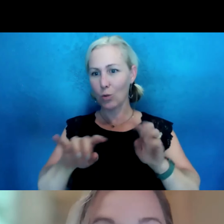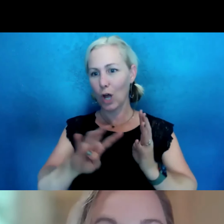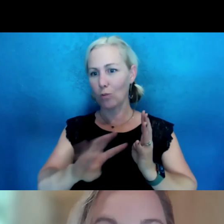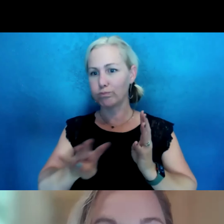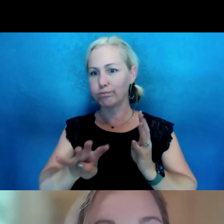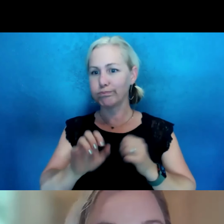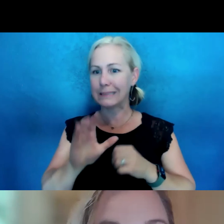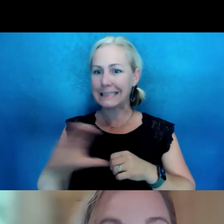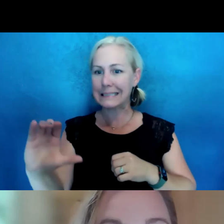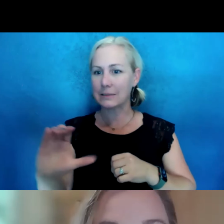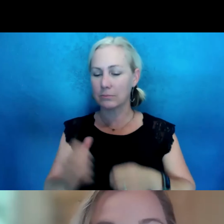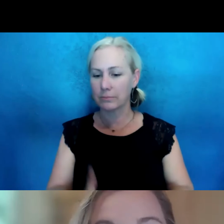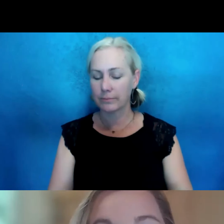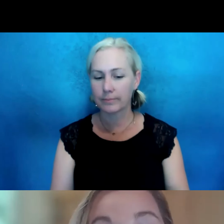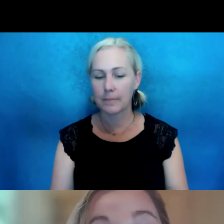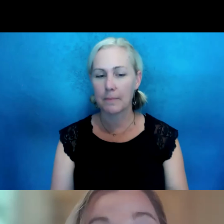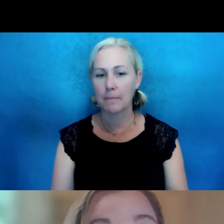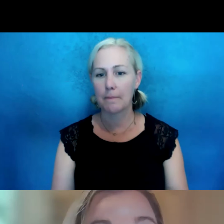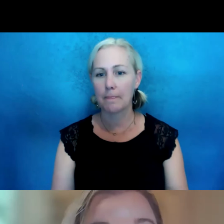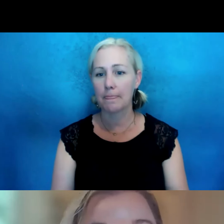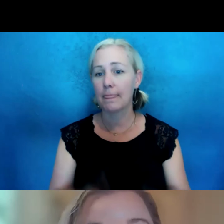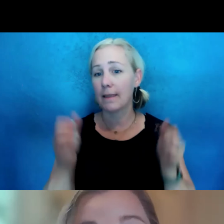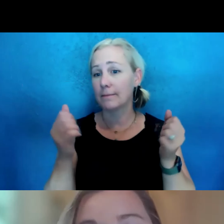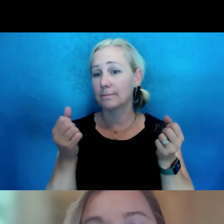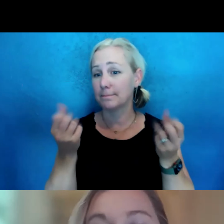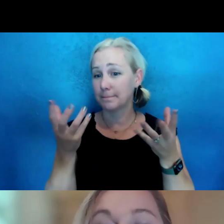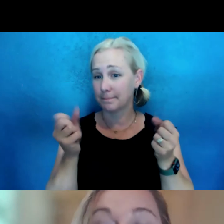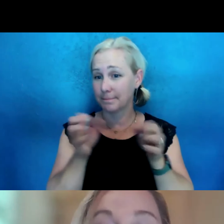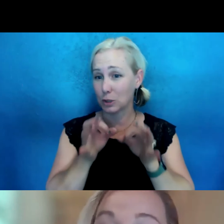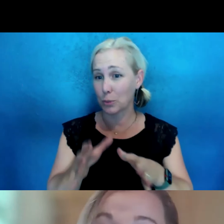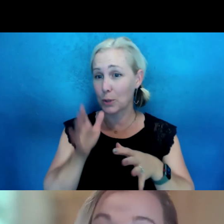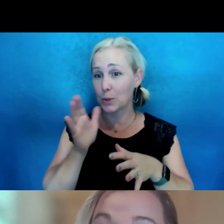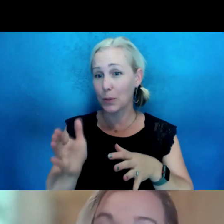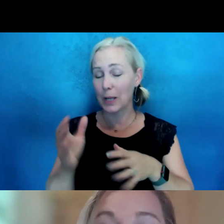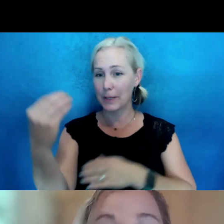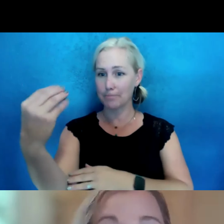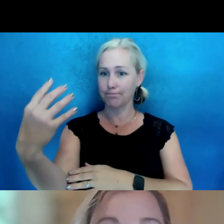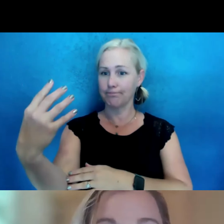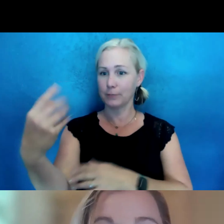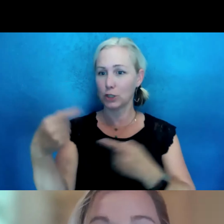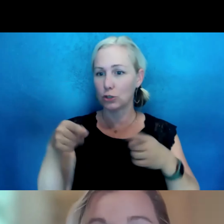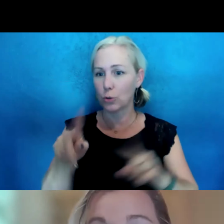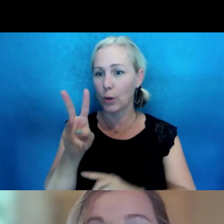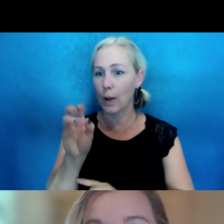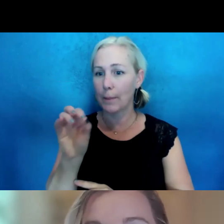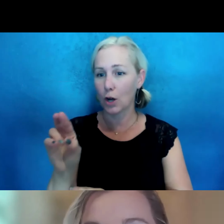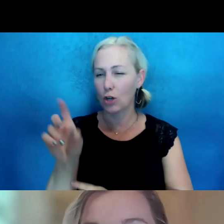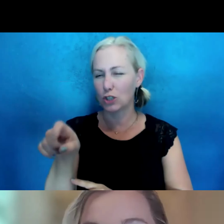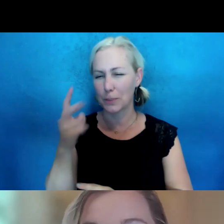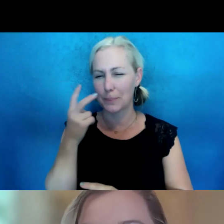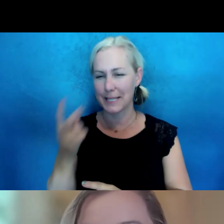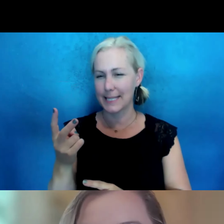subtitles populate. Our American Sign Language interpreters will be spotlighted throughout the webinar, so you should be seeing